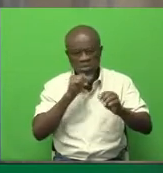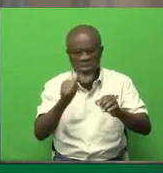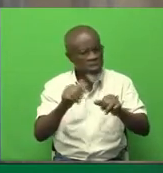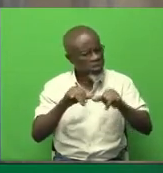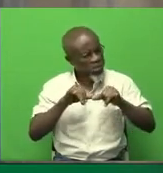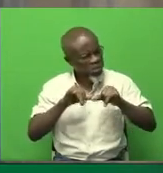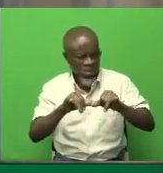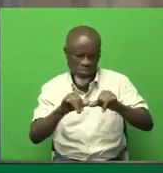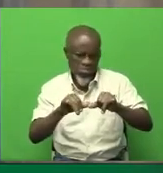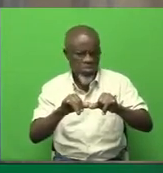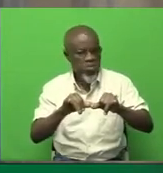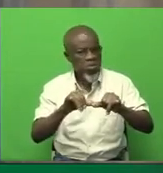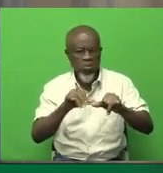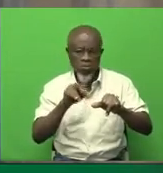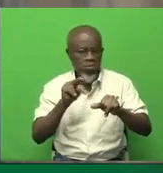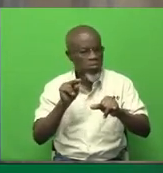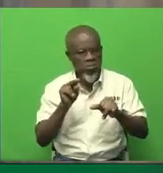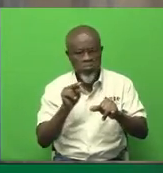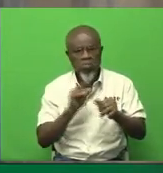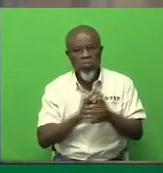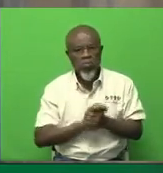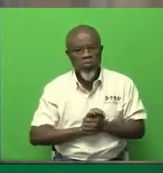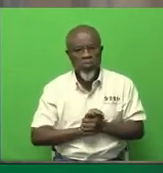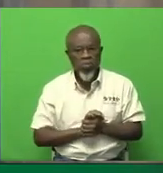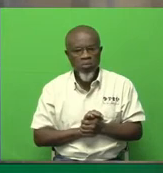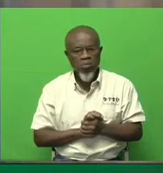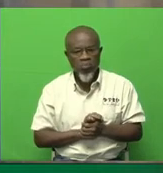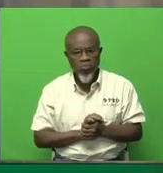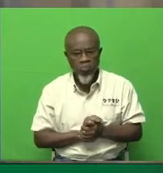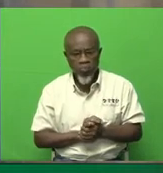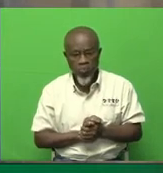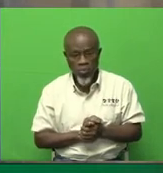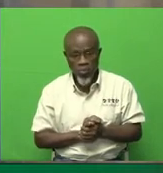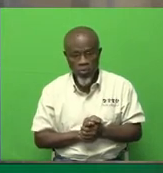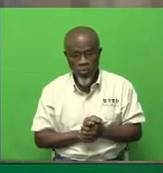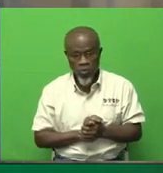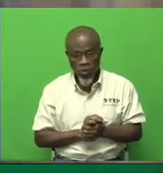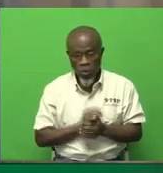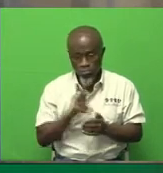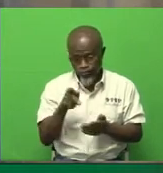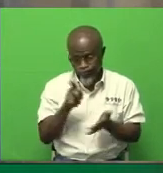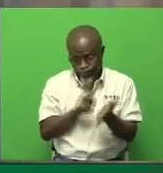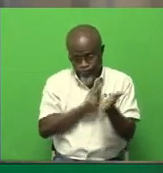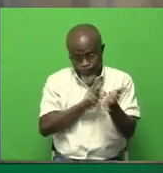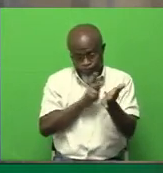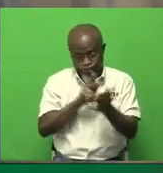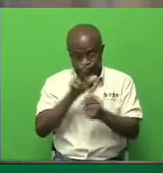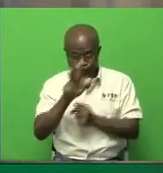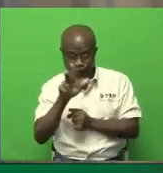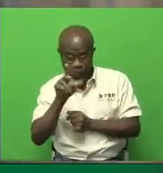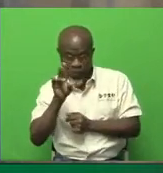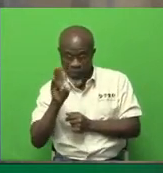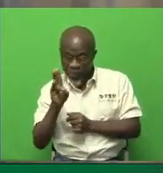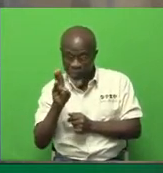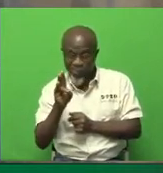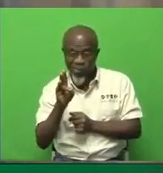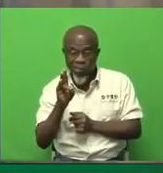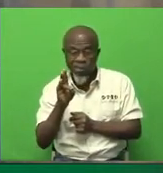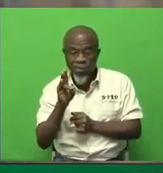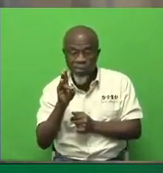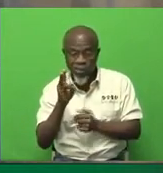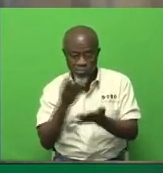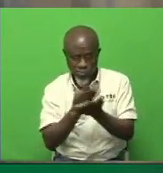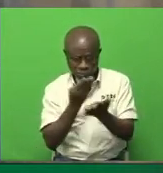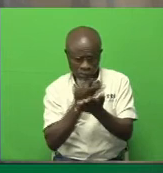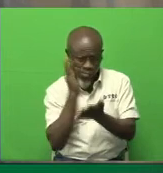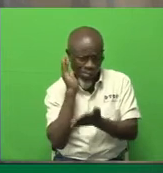the hope for no further deterioration on page 37 of his budget statement the minister told his